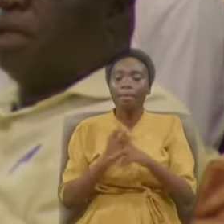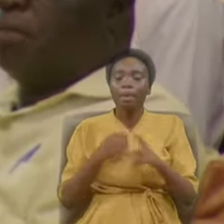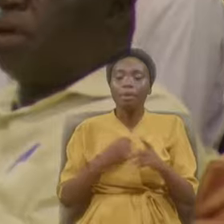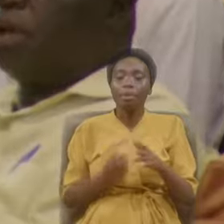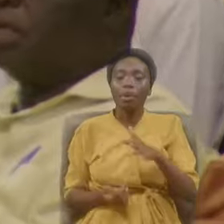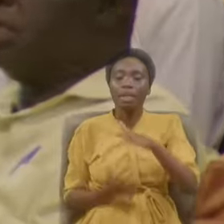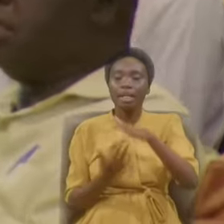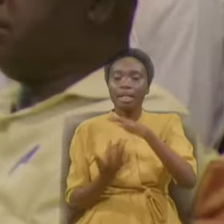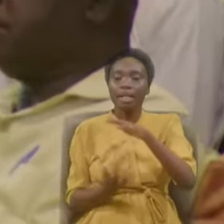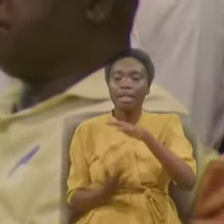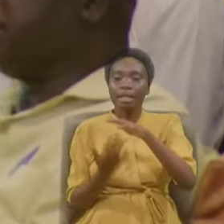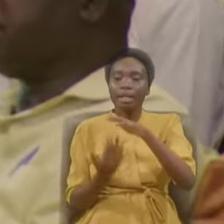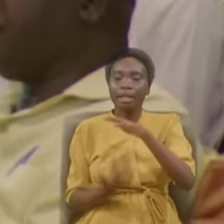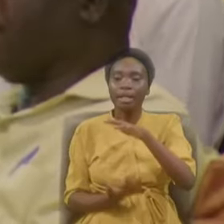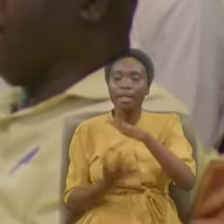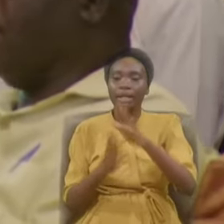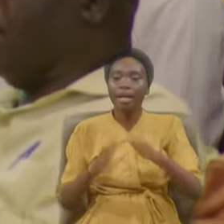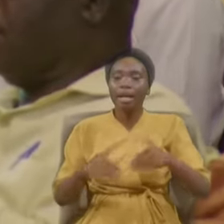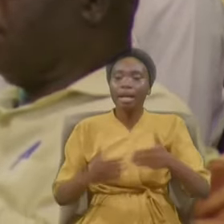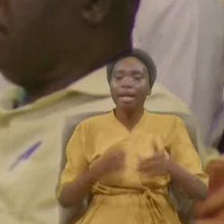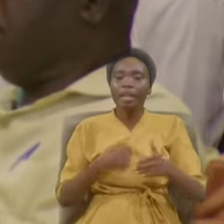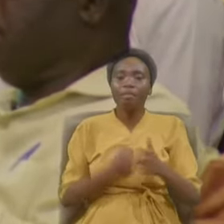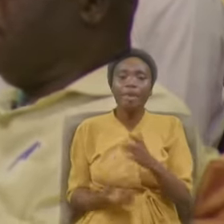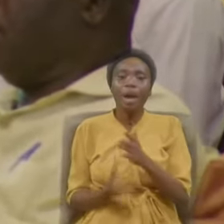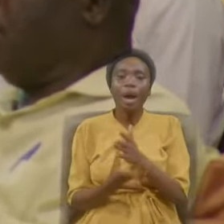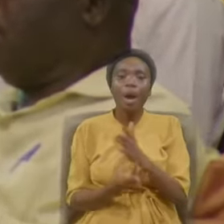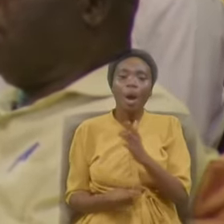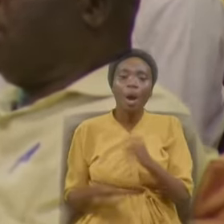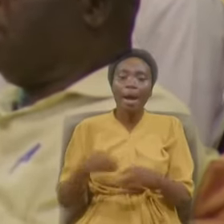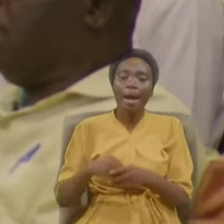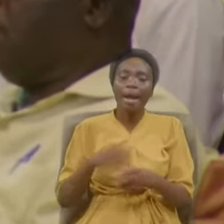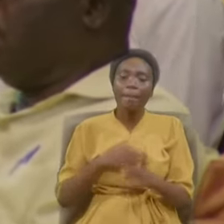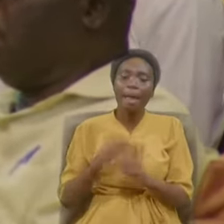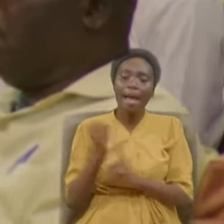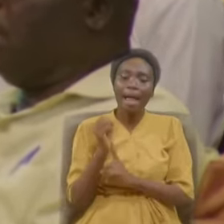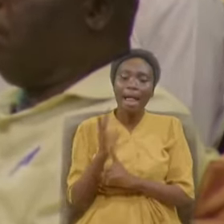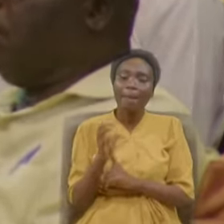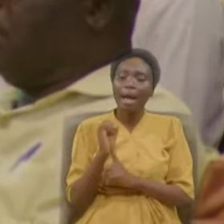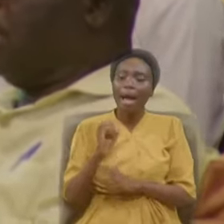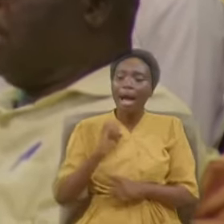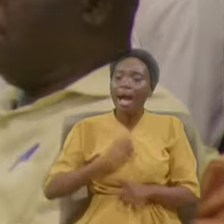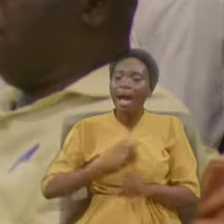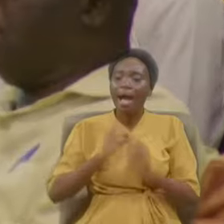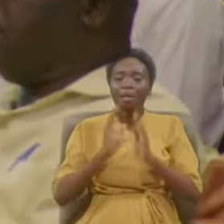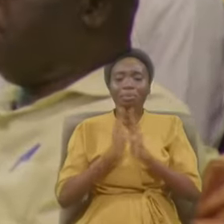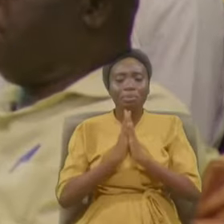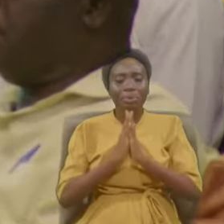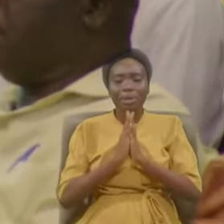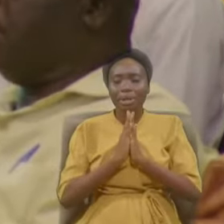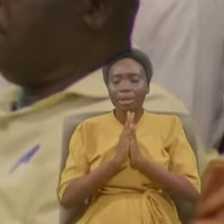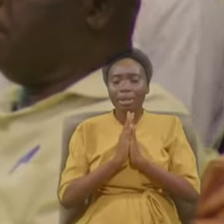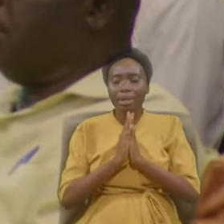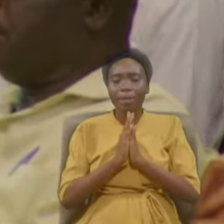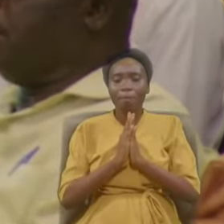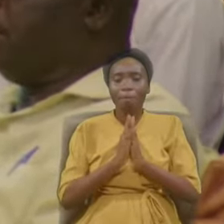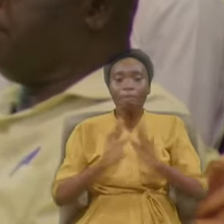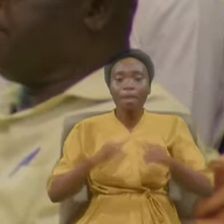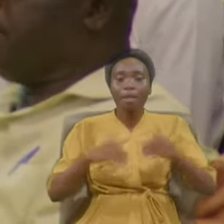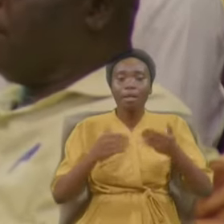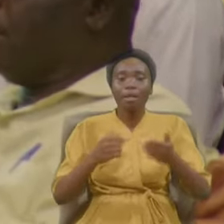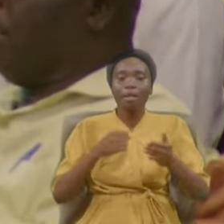Keep me burning, O Lord. Give me all, I